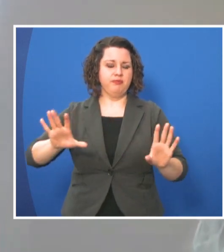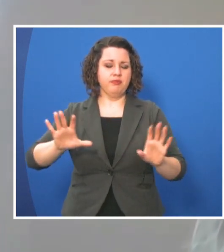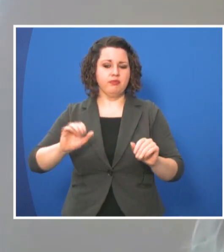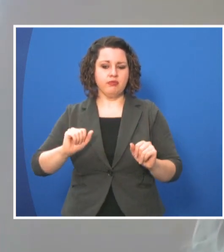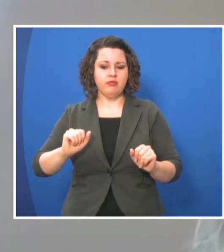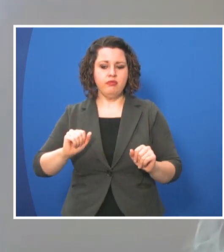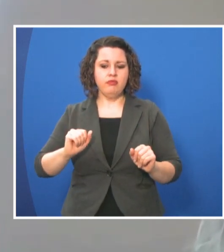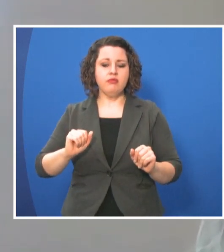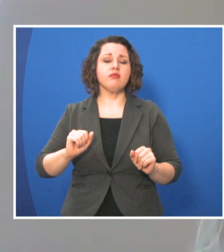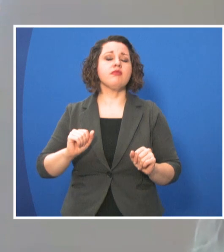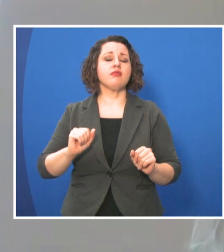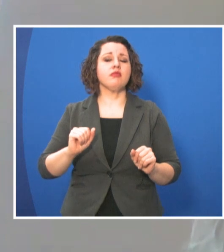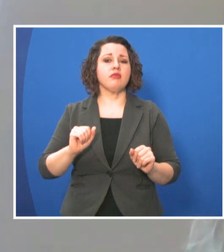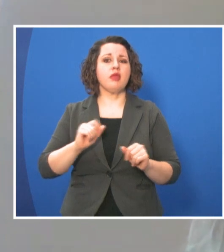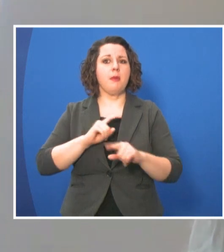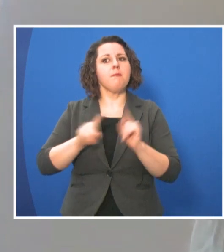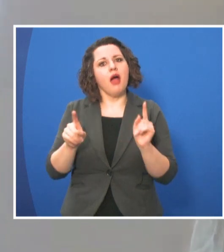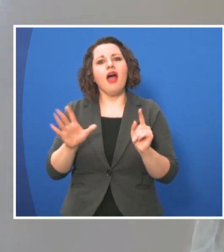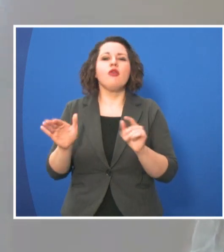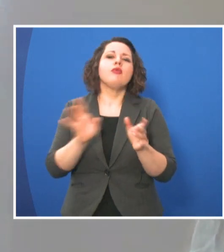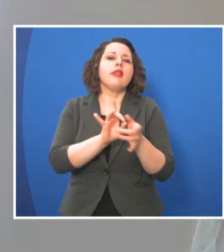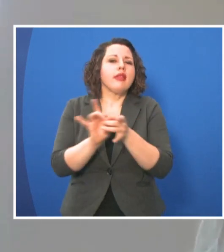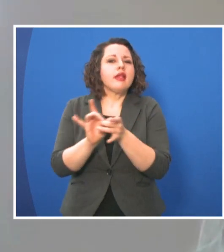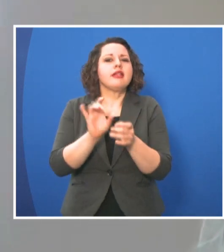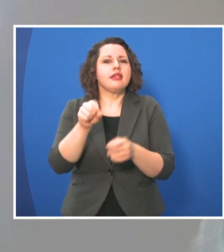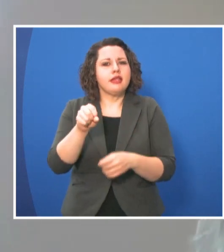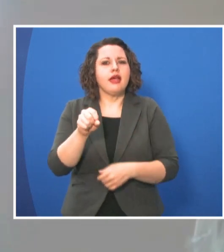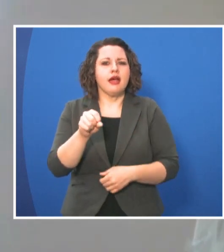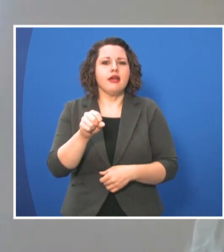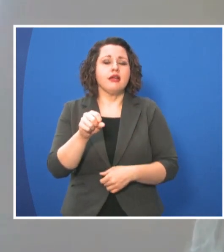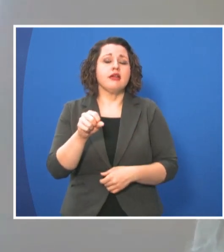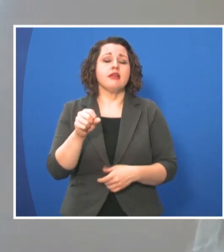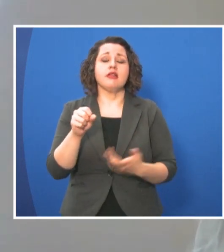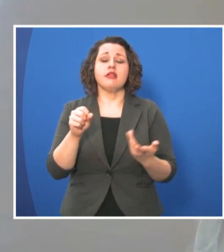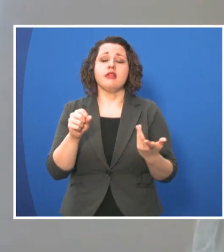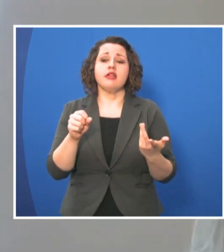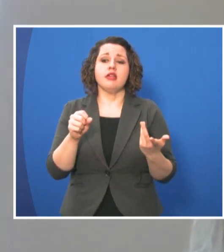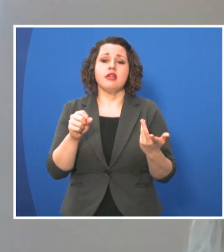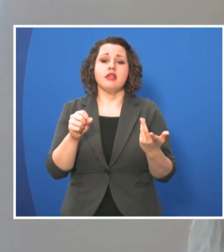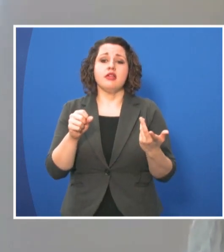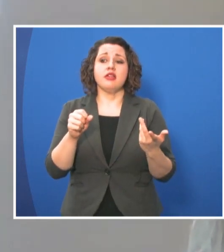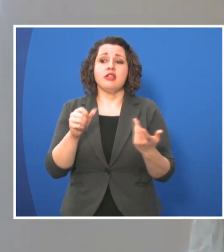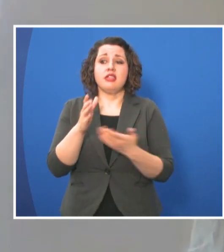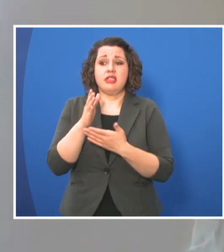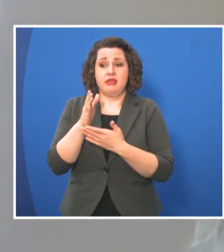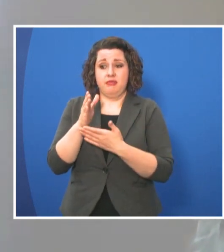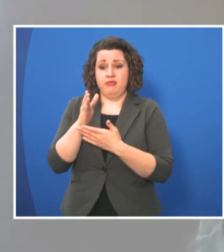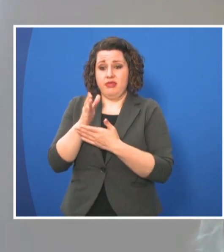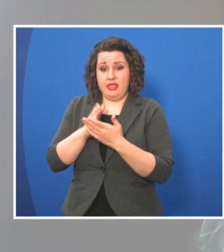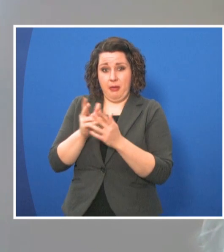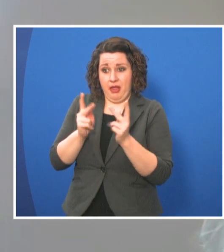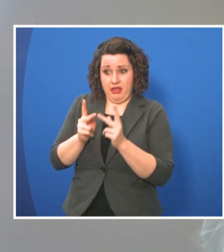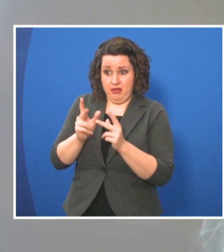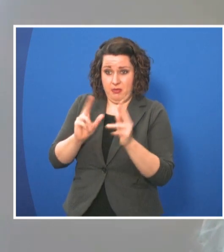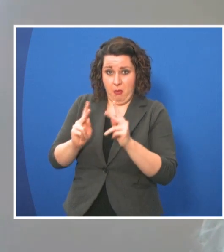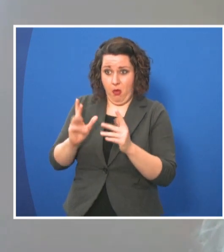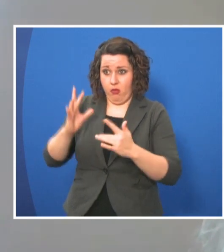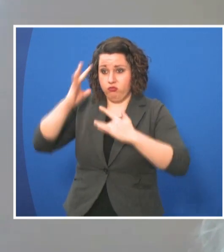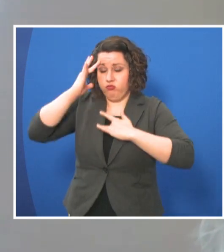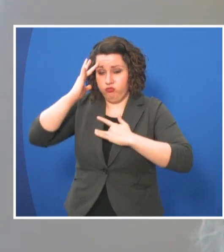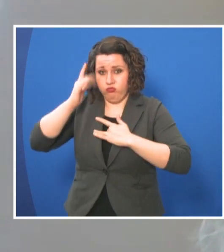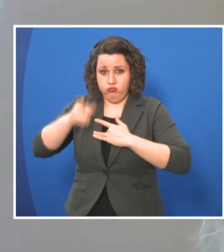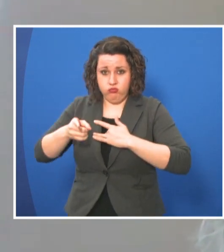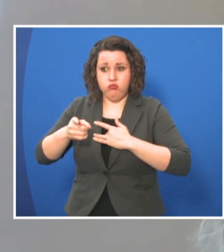as you might imagine, they're related, right? So in areas where we might have seen people who have become infected, we know that there